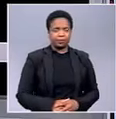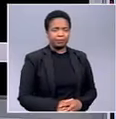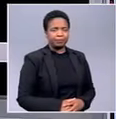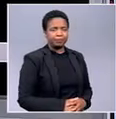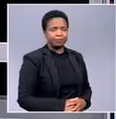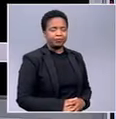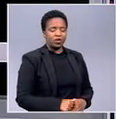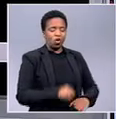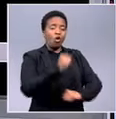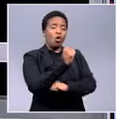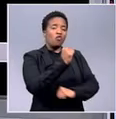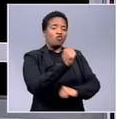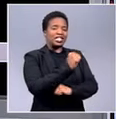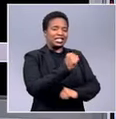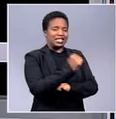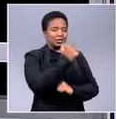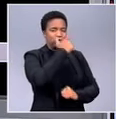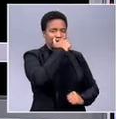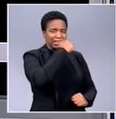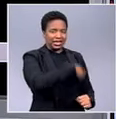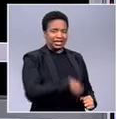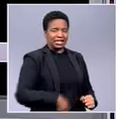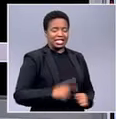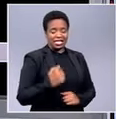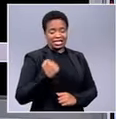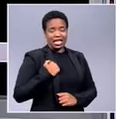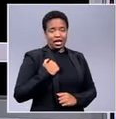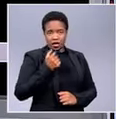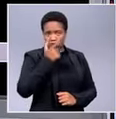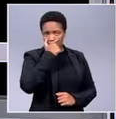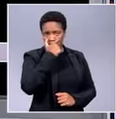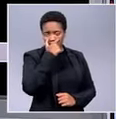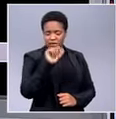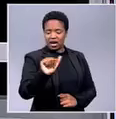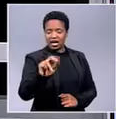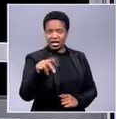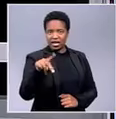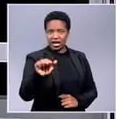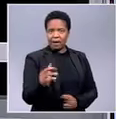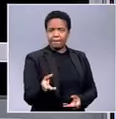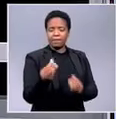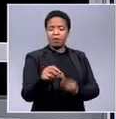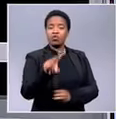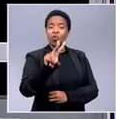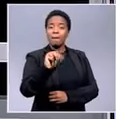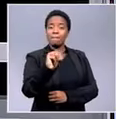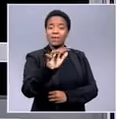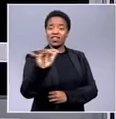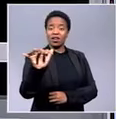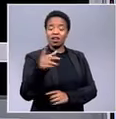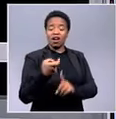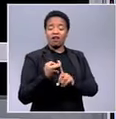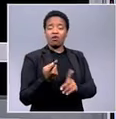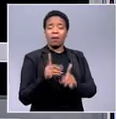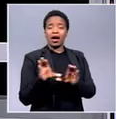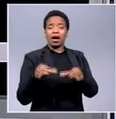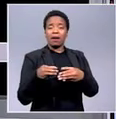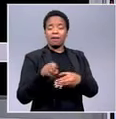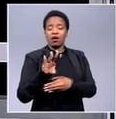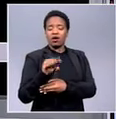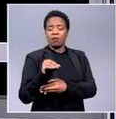presidency has confirmed that the president's son, Andile Ramaphosa, received 2 million rand from controversial company